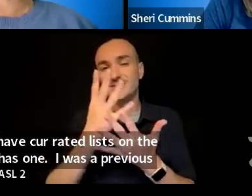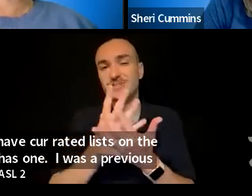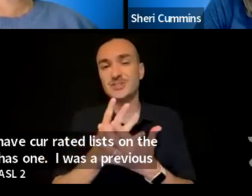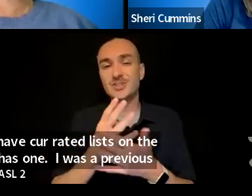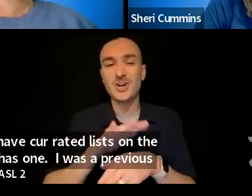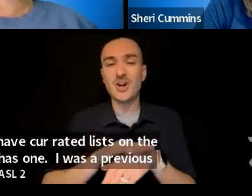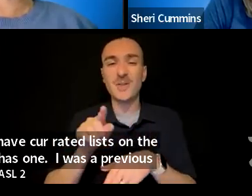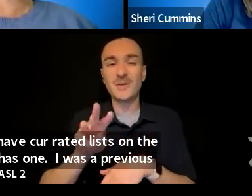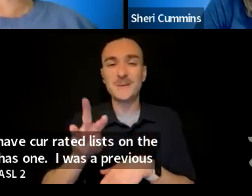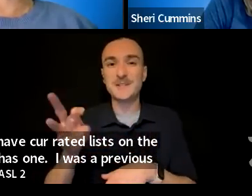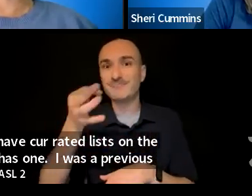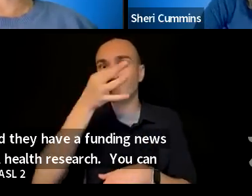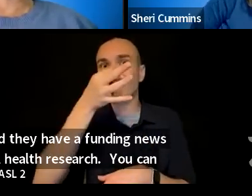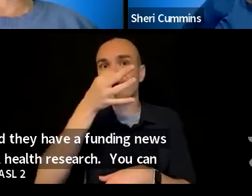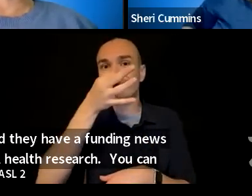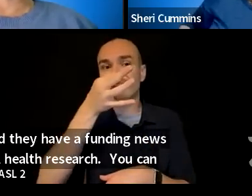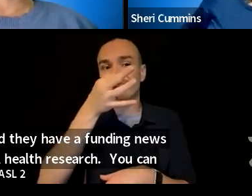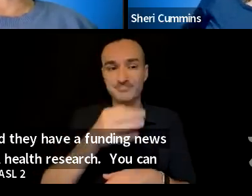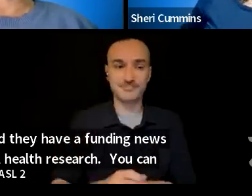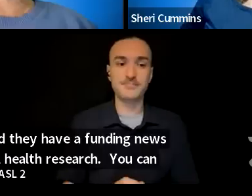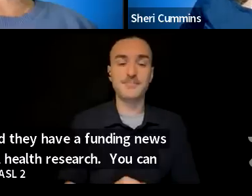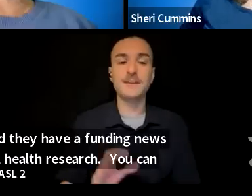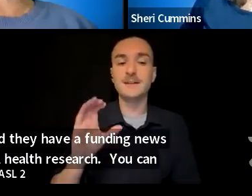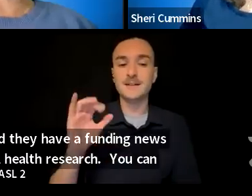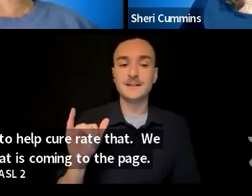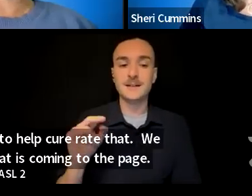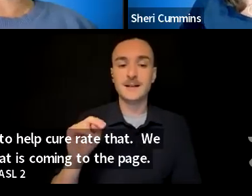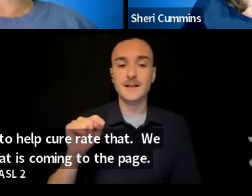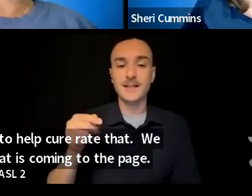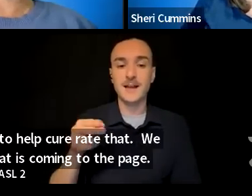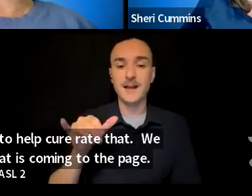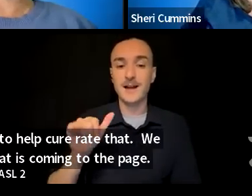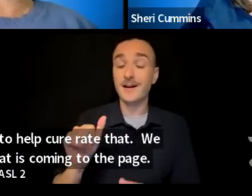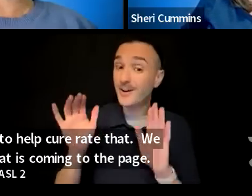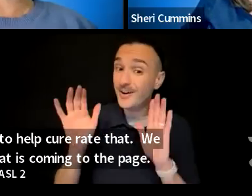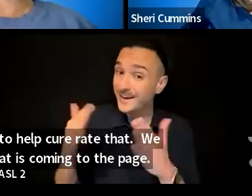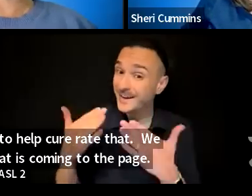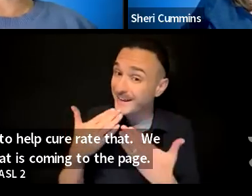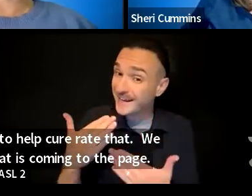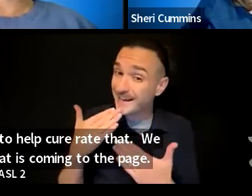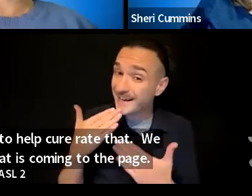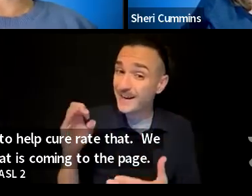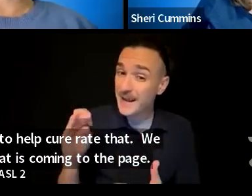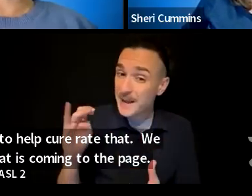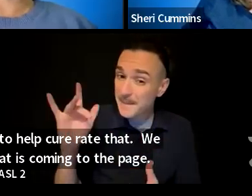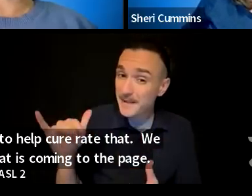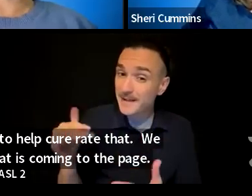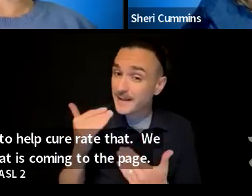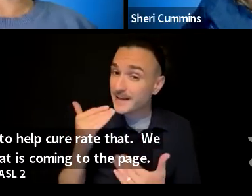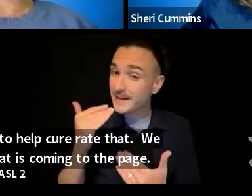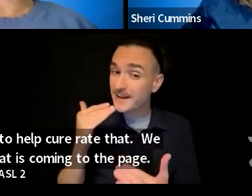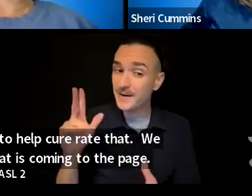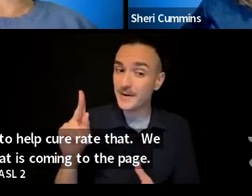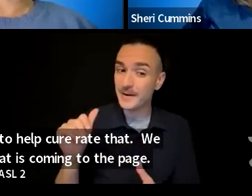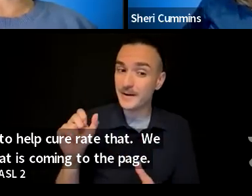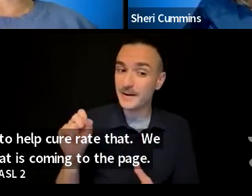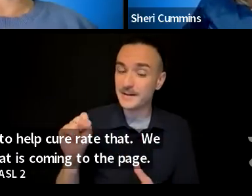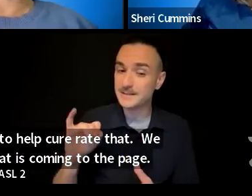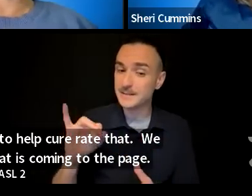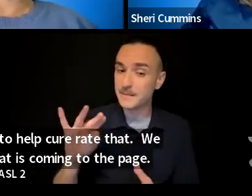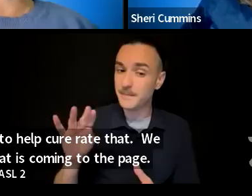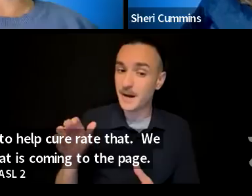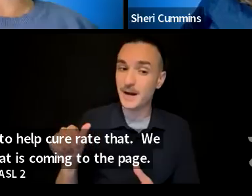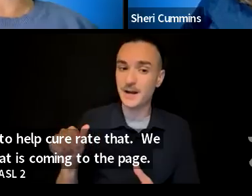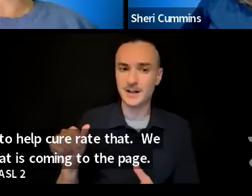Wonderful. Well, thank you, Emily. Thank you, Cosima. And so I think you gave us a wealth of information there. I just have